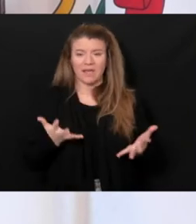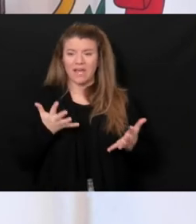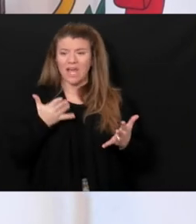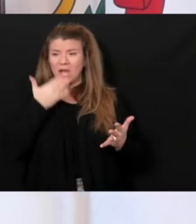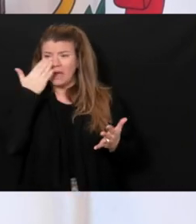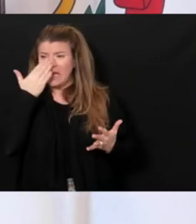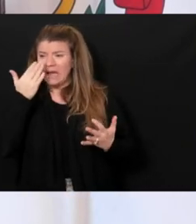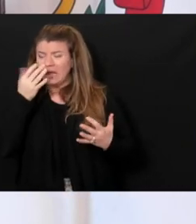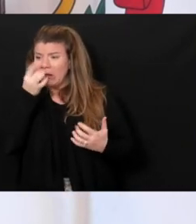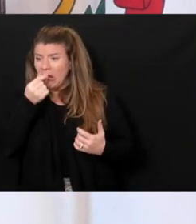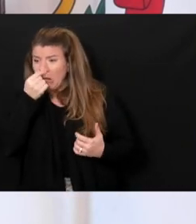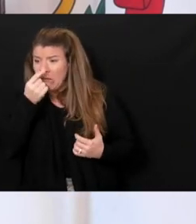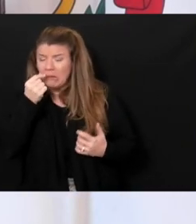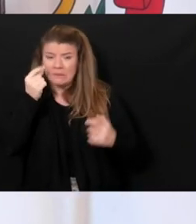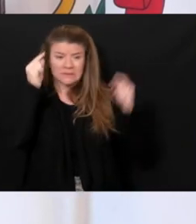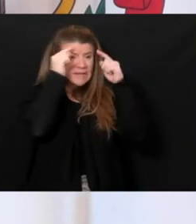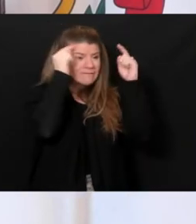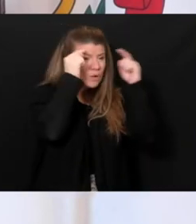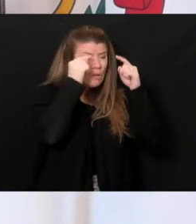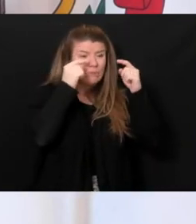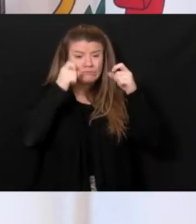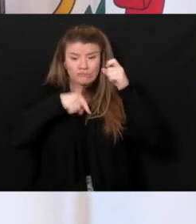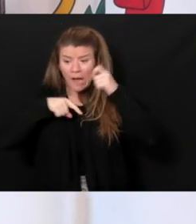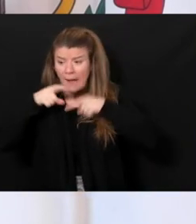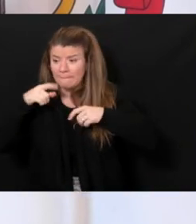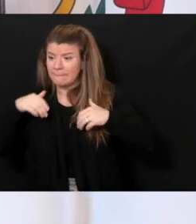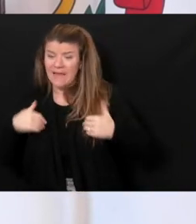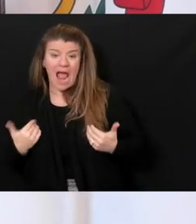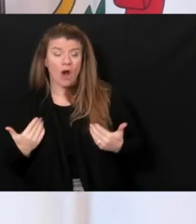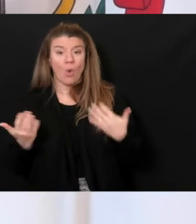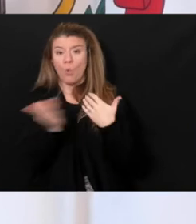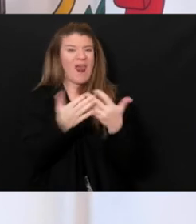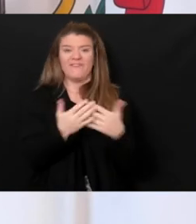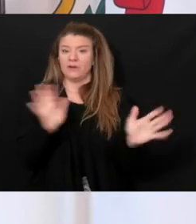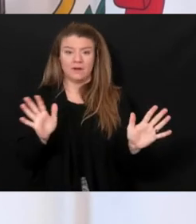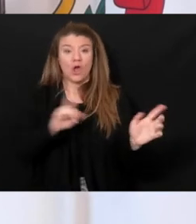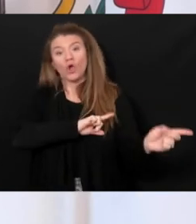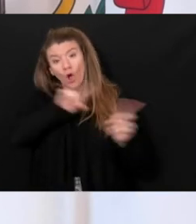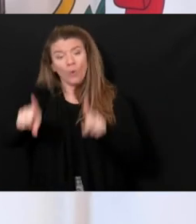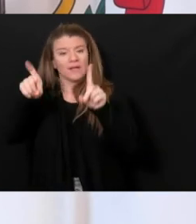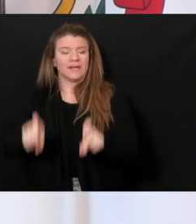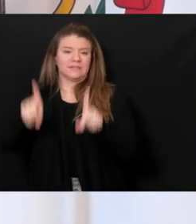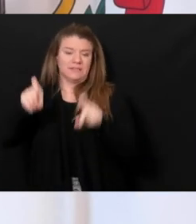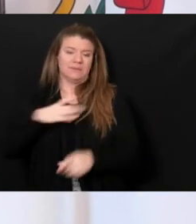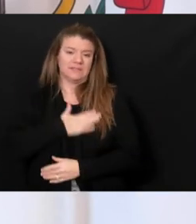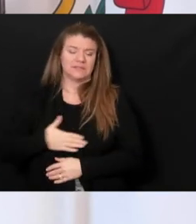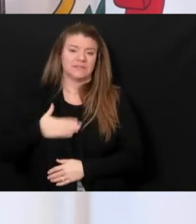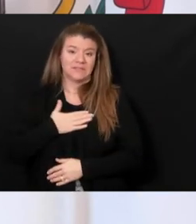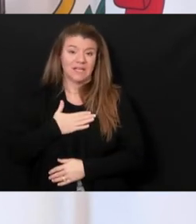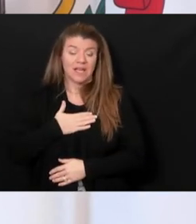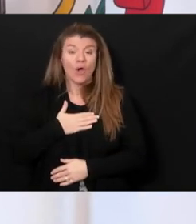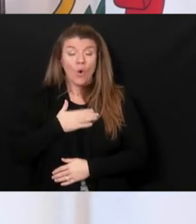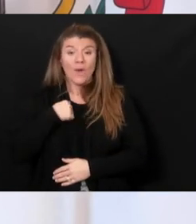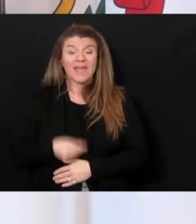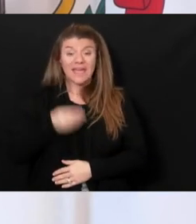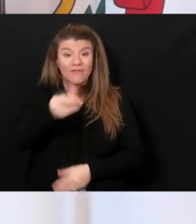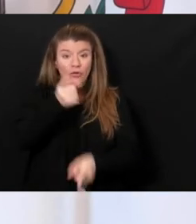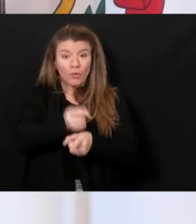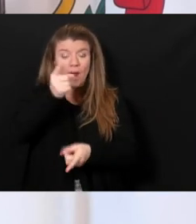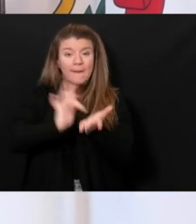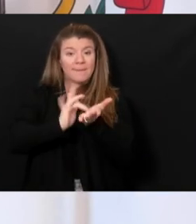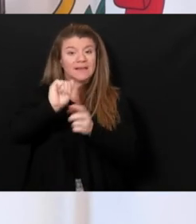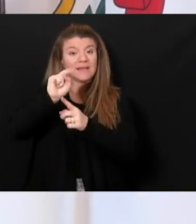sniffle or headache or tired or whatever it may be, go get tested, please. We can give you antibodies that